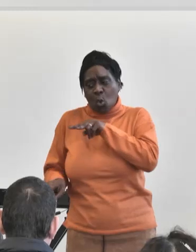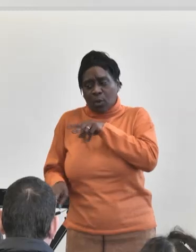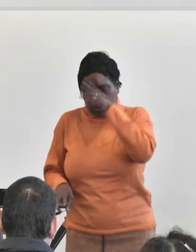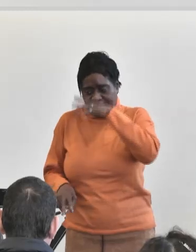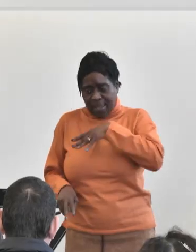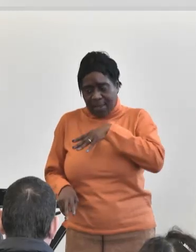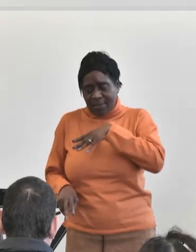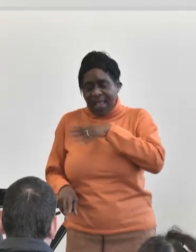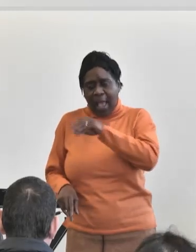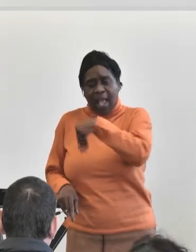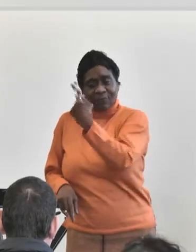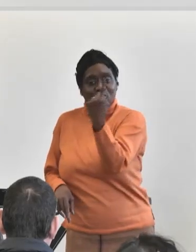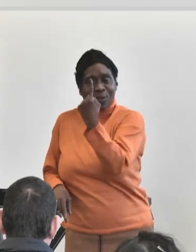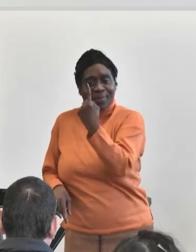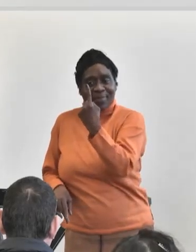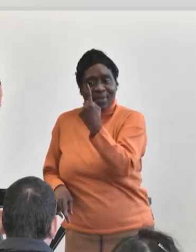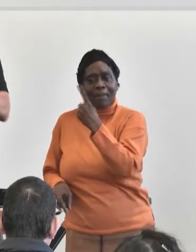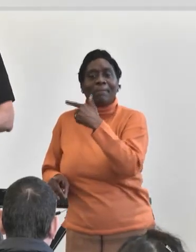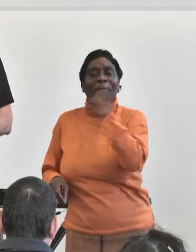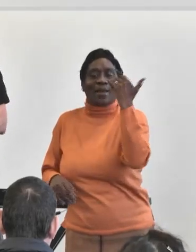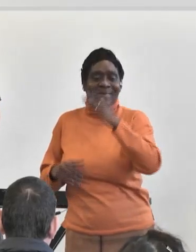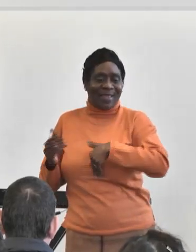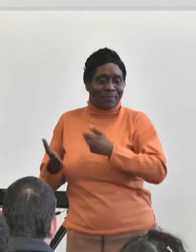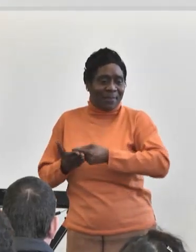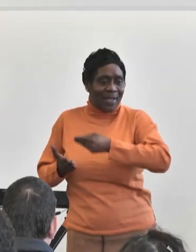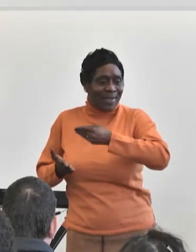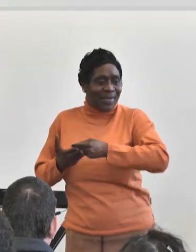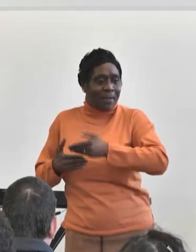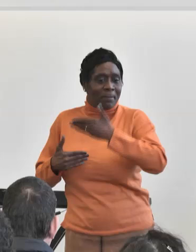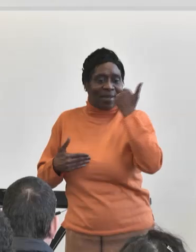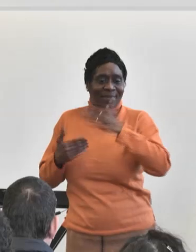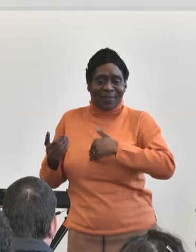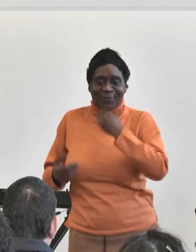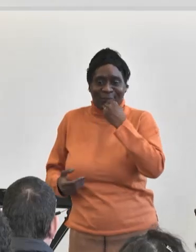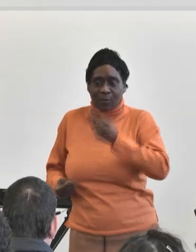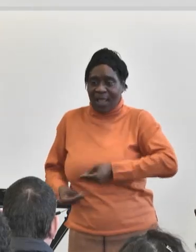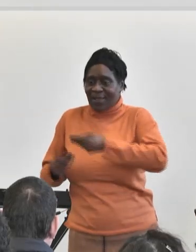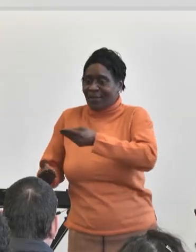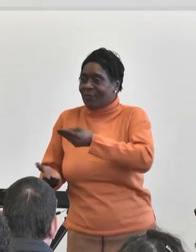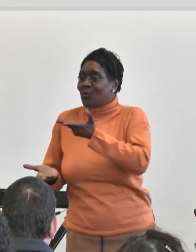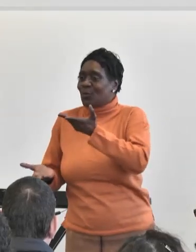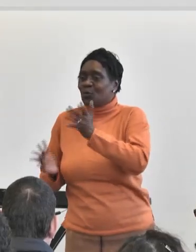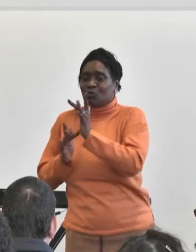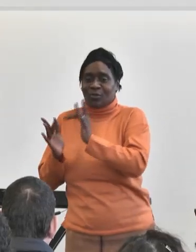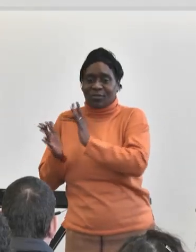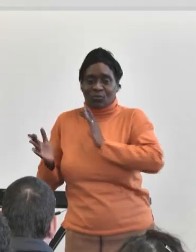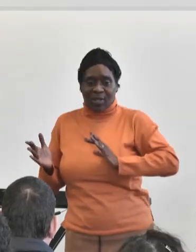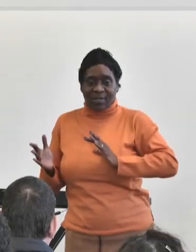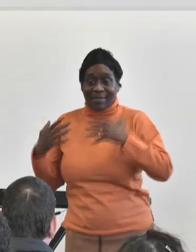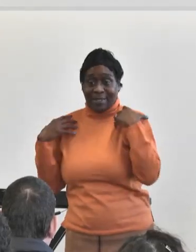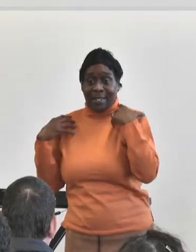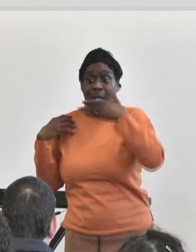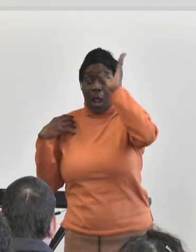and said, I'm going to give Pedro you something even better. Te voy a dar algo aún mejor. And he healed that man.